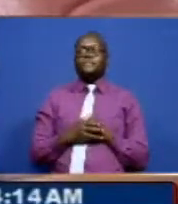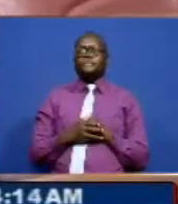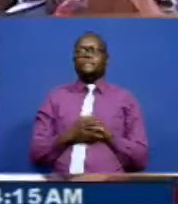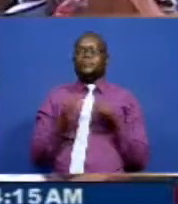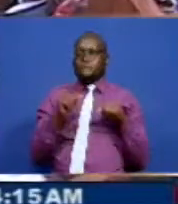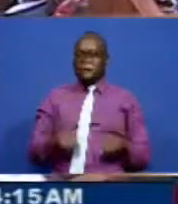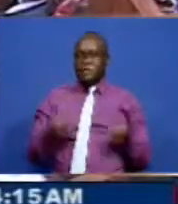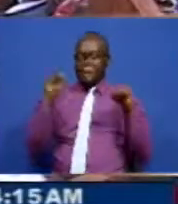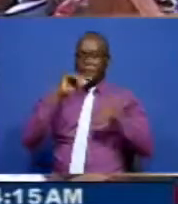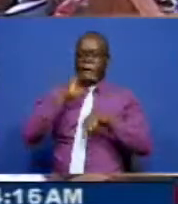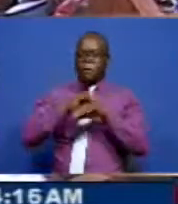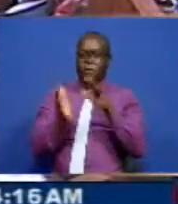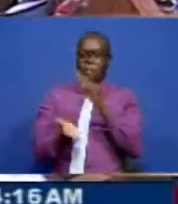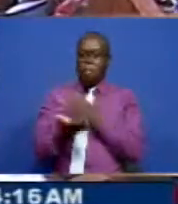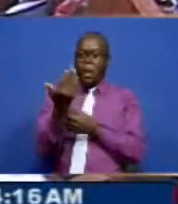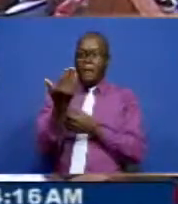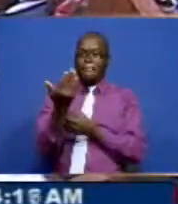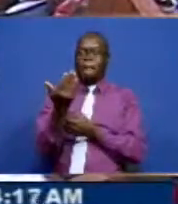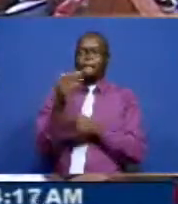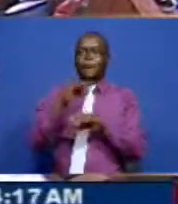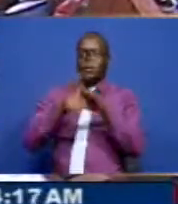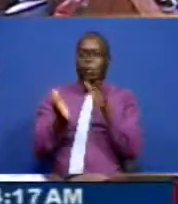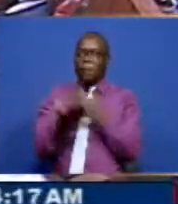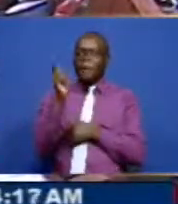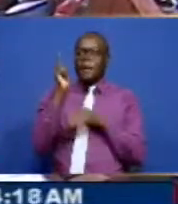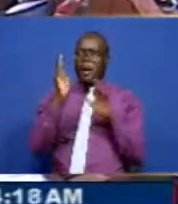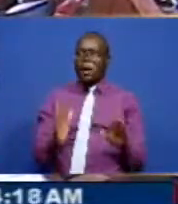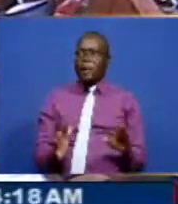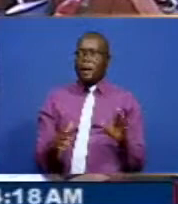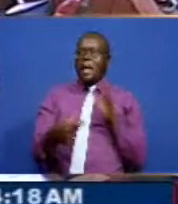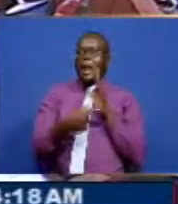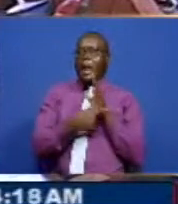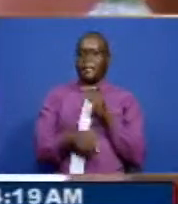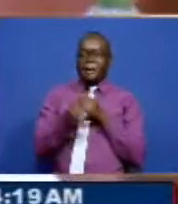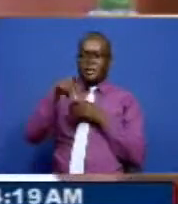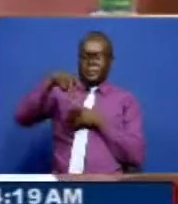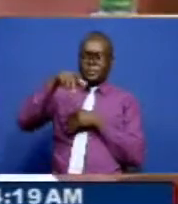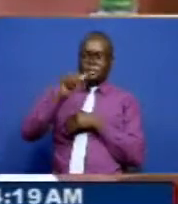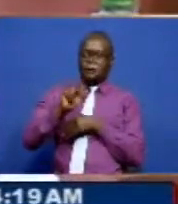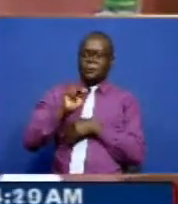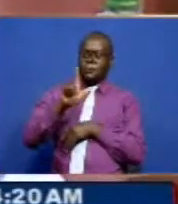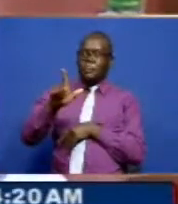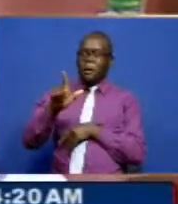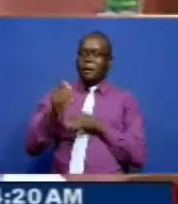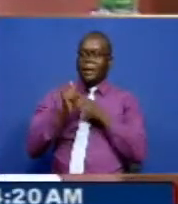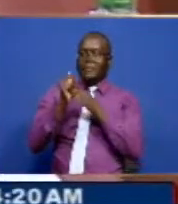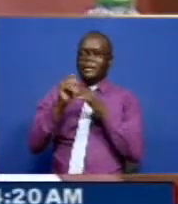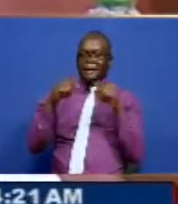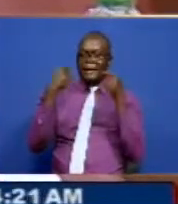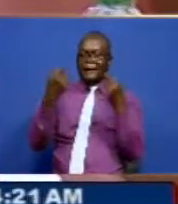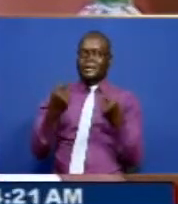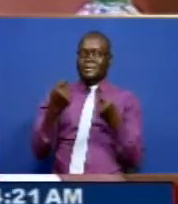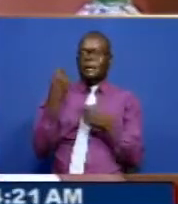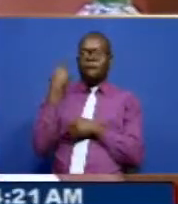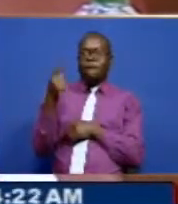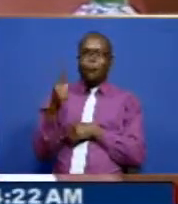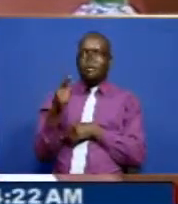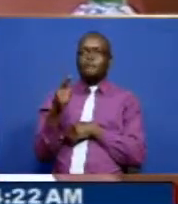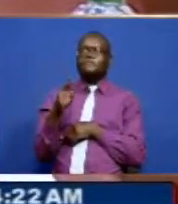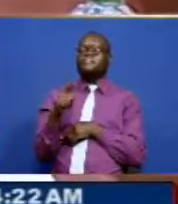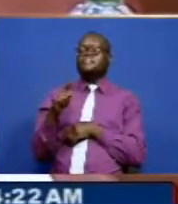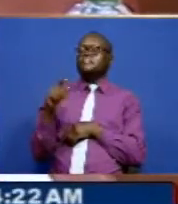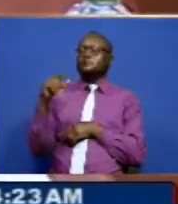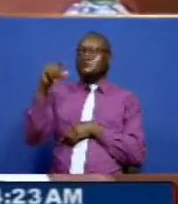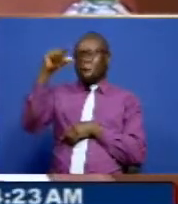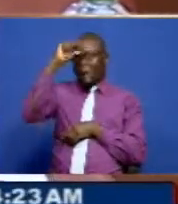Chairman, good morning. Morning, Council. My name's Paul Nyamodi, and I lead the legal team. We are 4 council